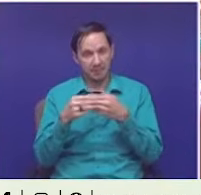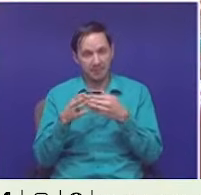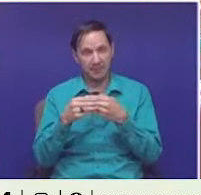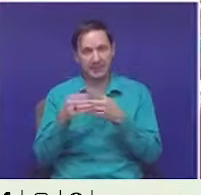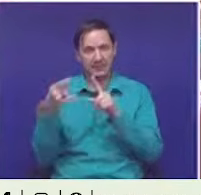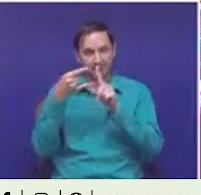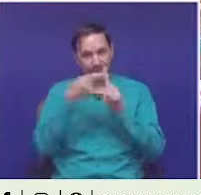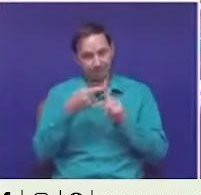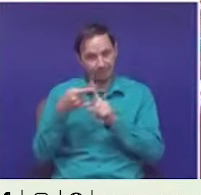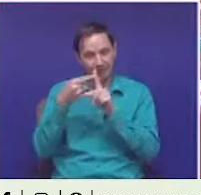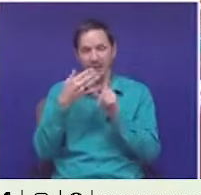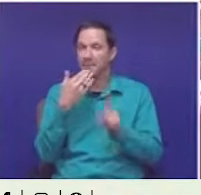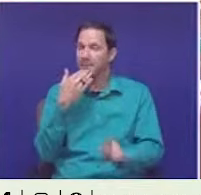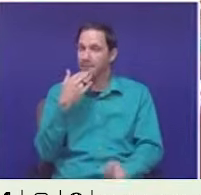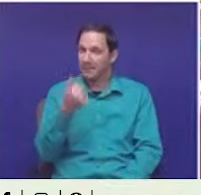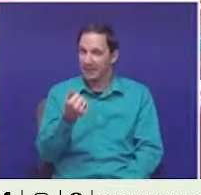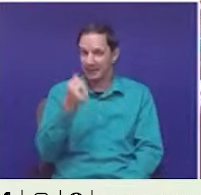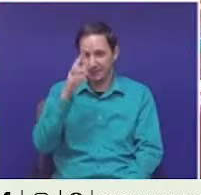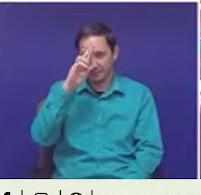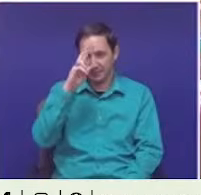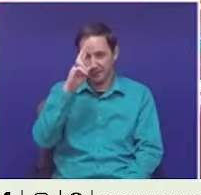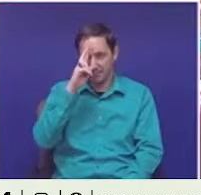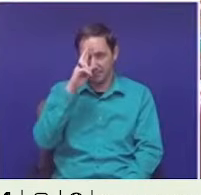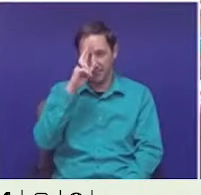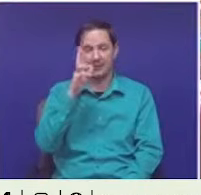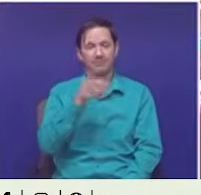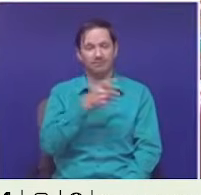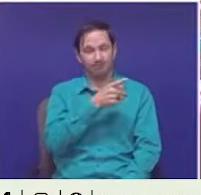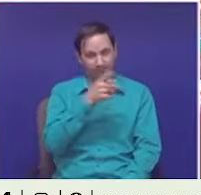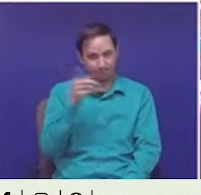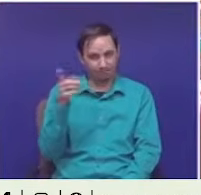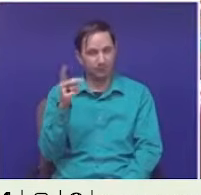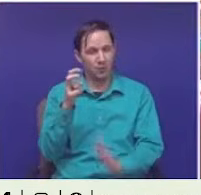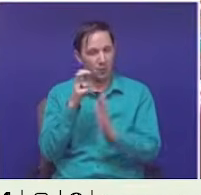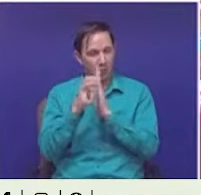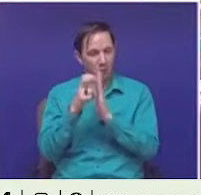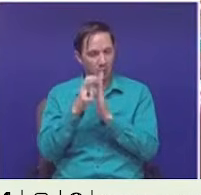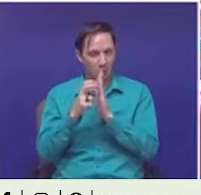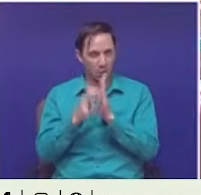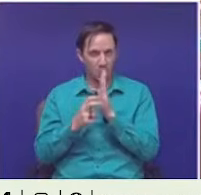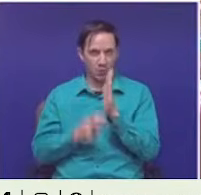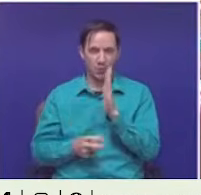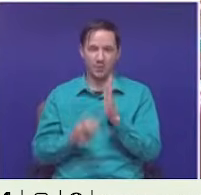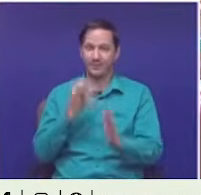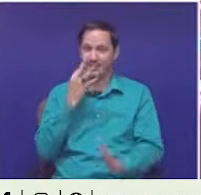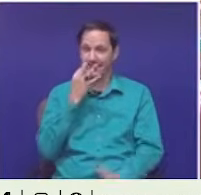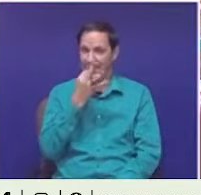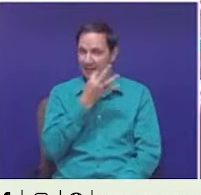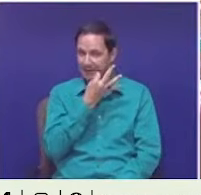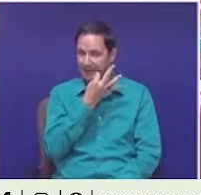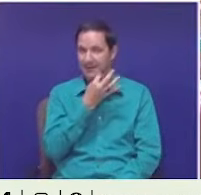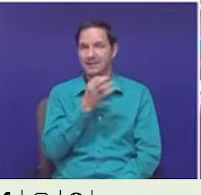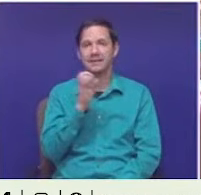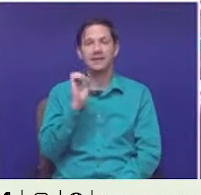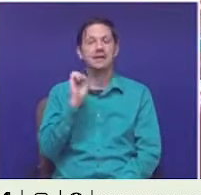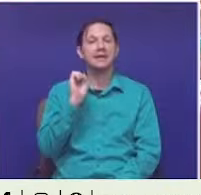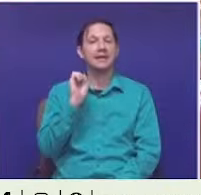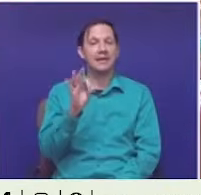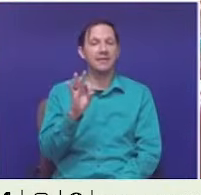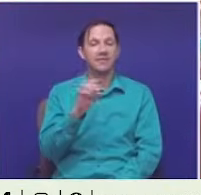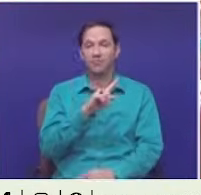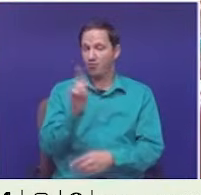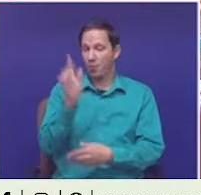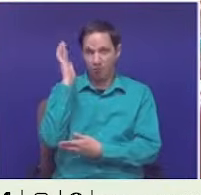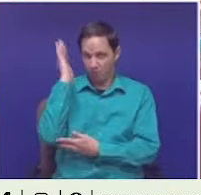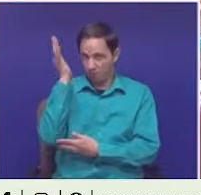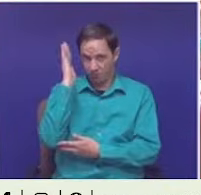virtual platform, can we remind you of the rules of this House that they need to